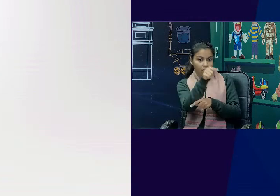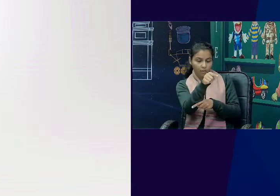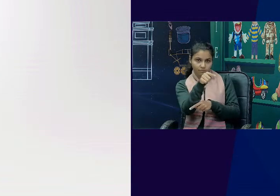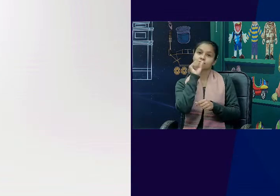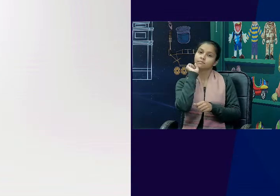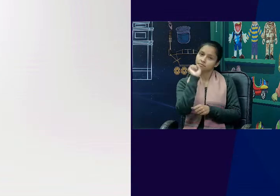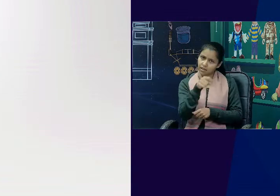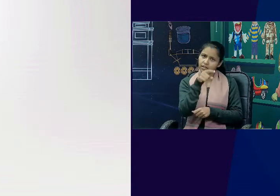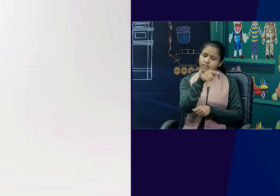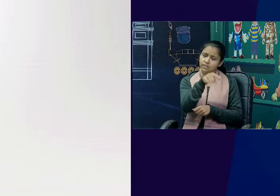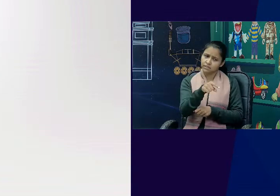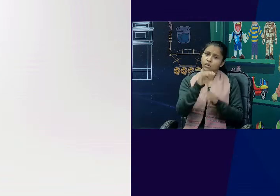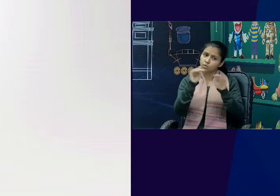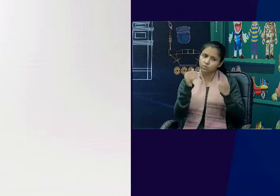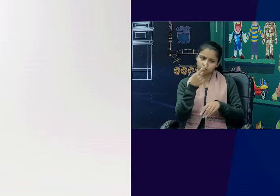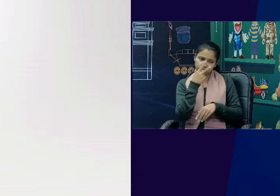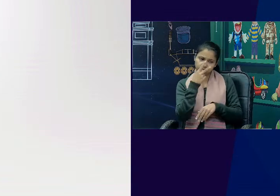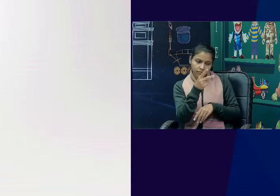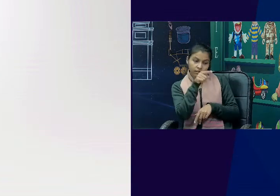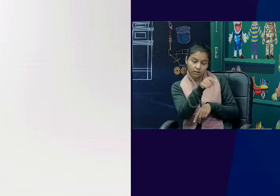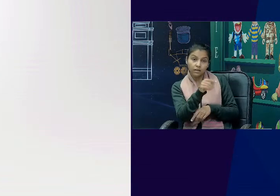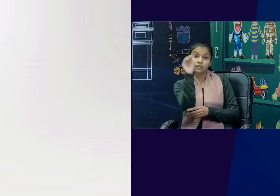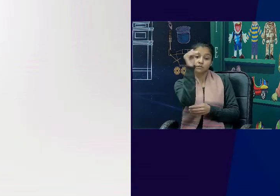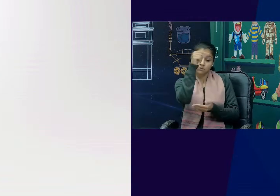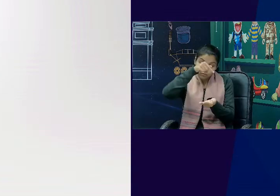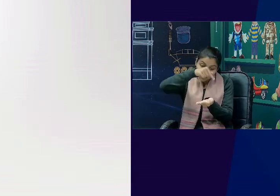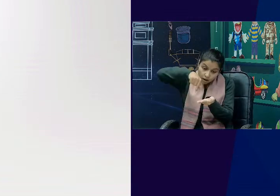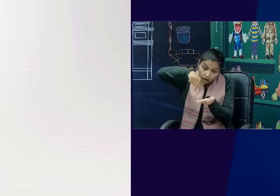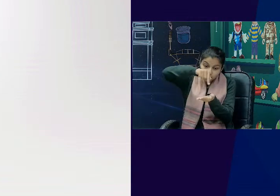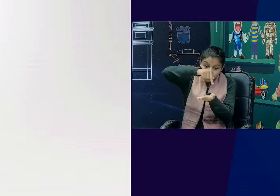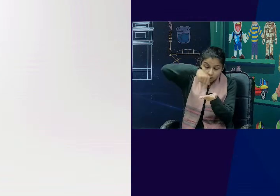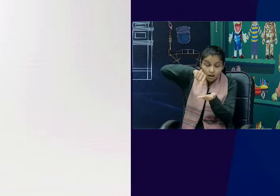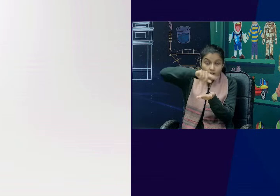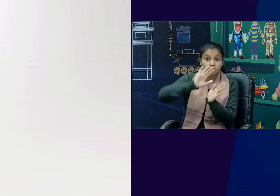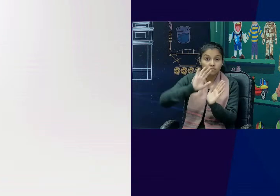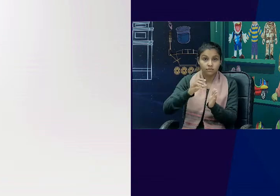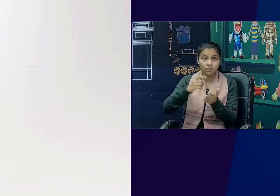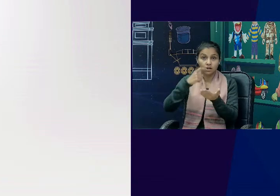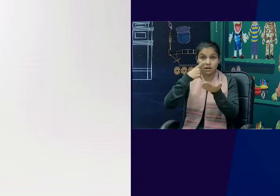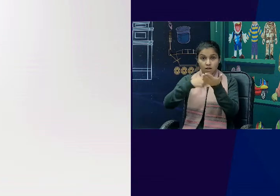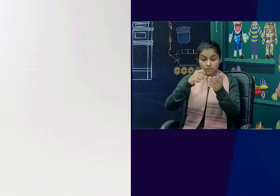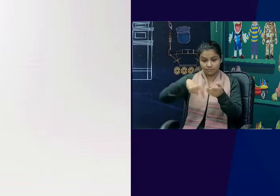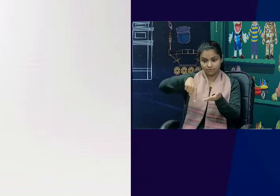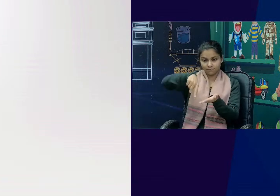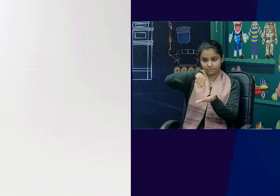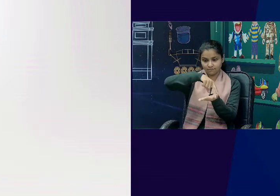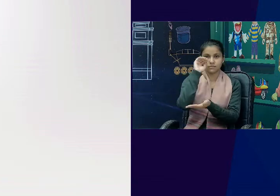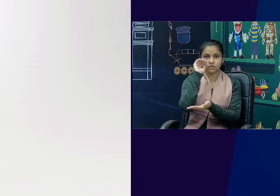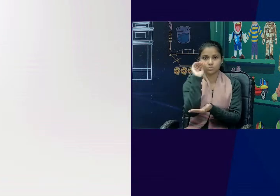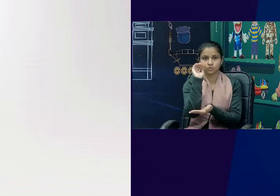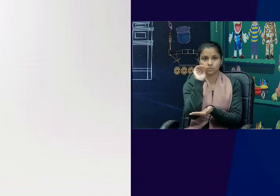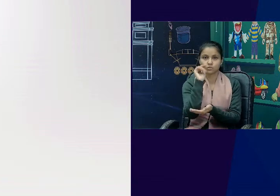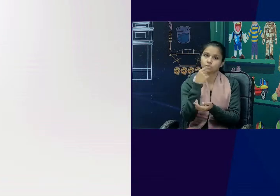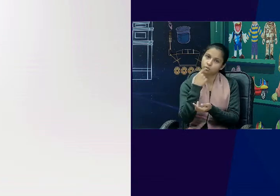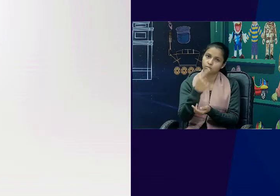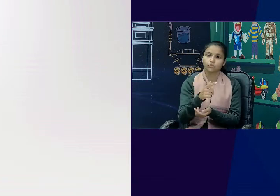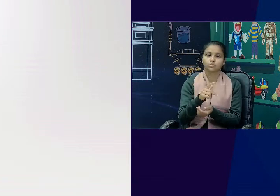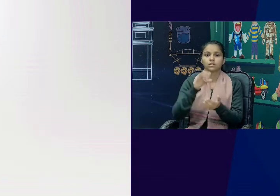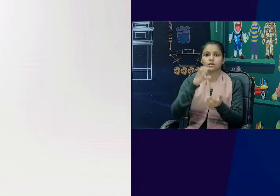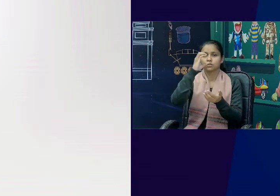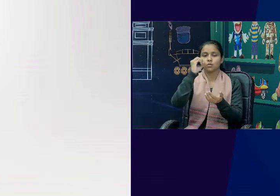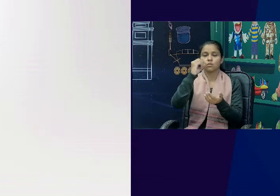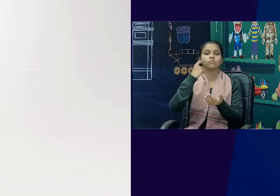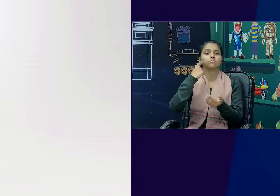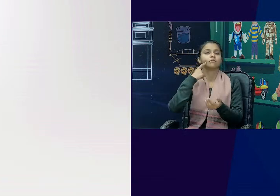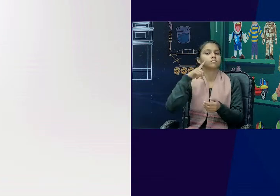yes, the position in which the snake is sitting, the rounds which are coming around the snake are known as coils. Or